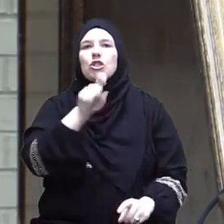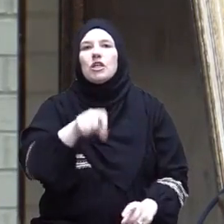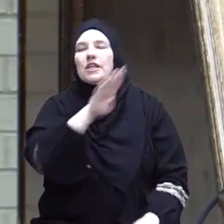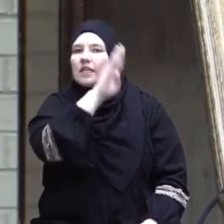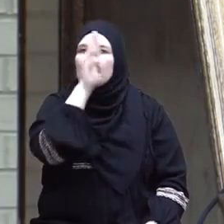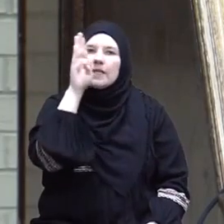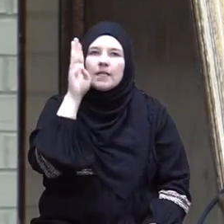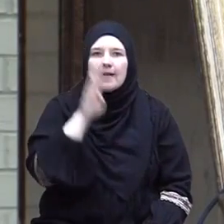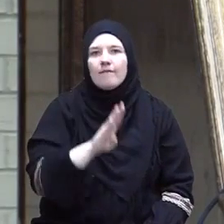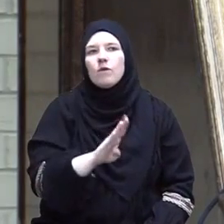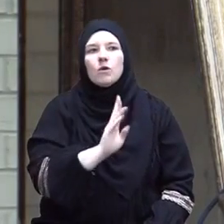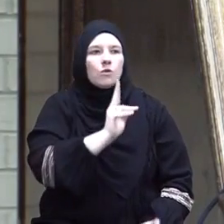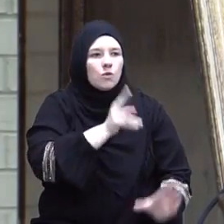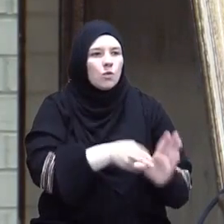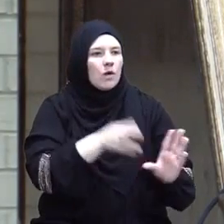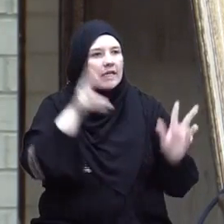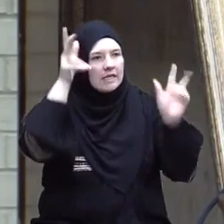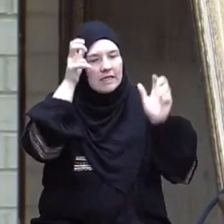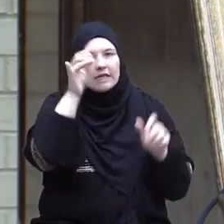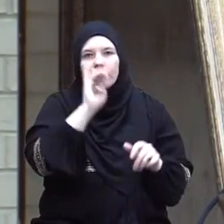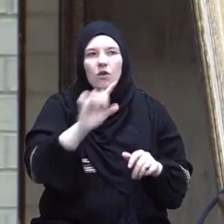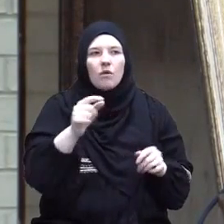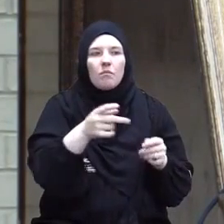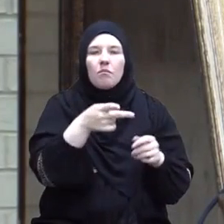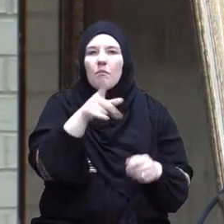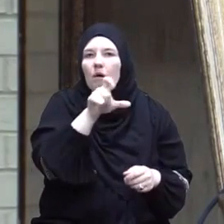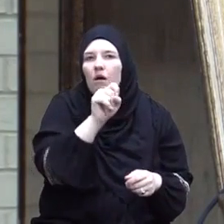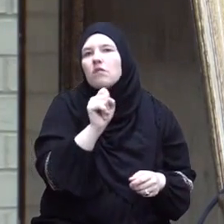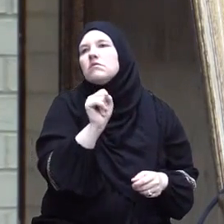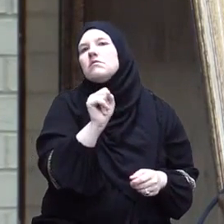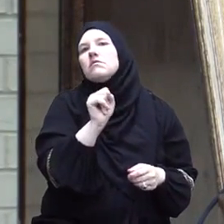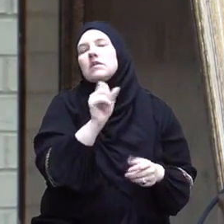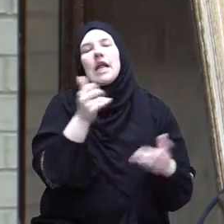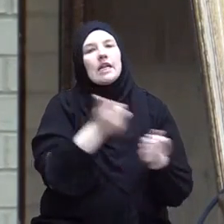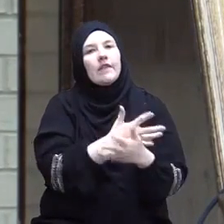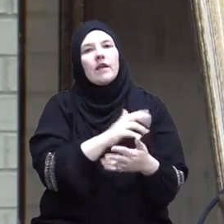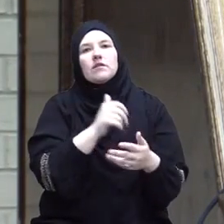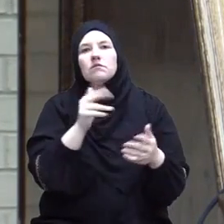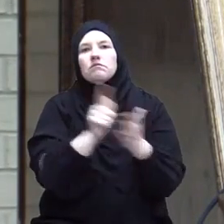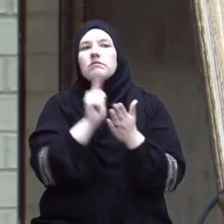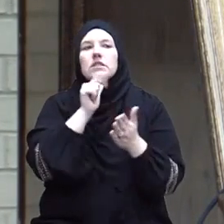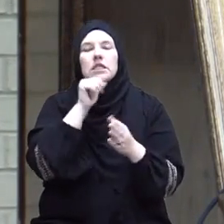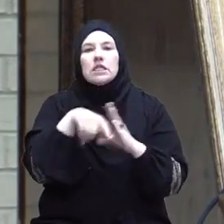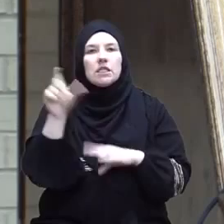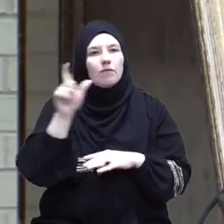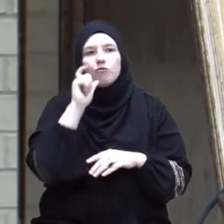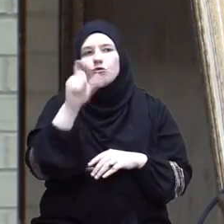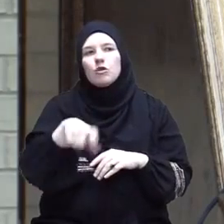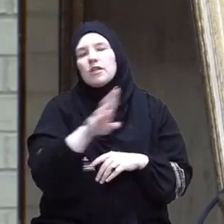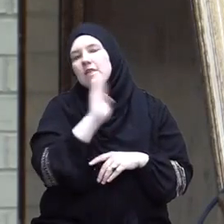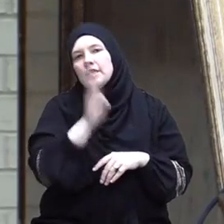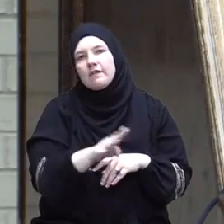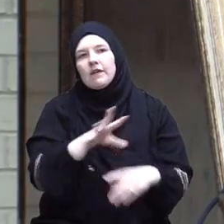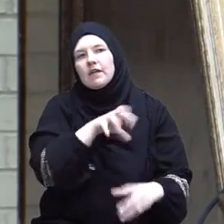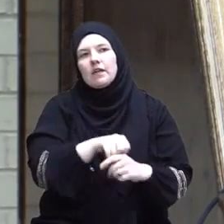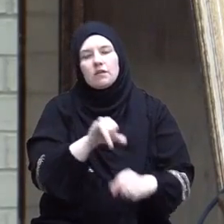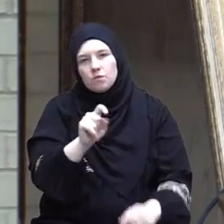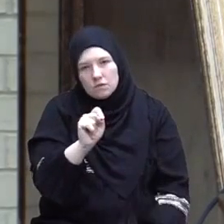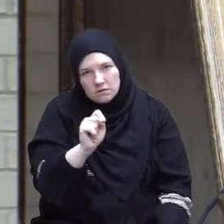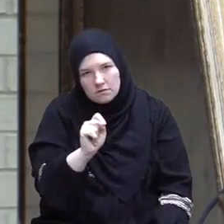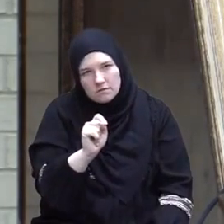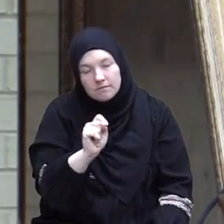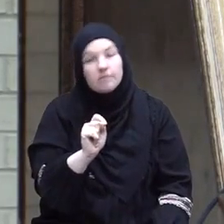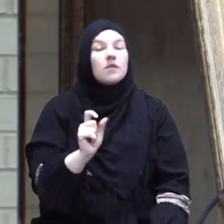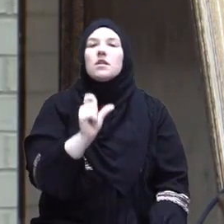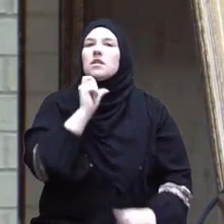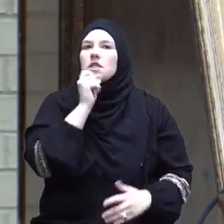under any circumstances. Anything that's prohibited in Islam, we should never get into it.